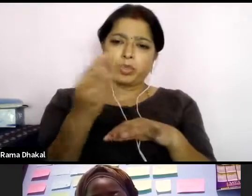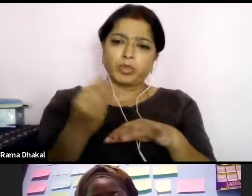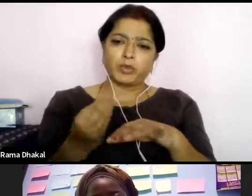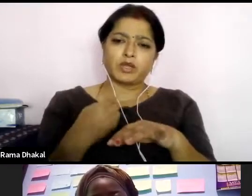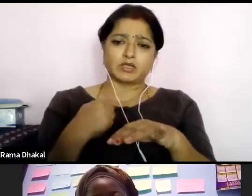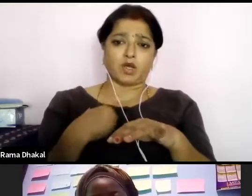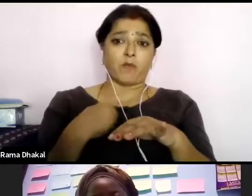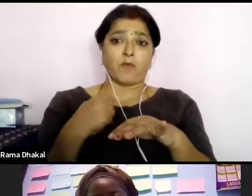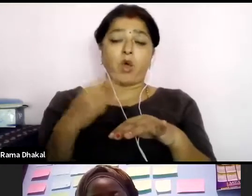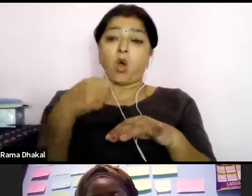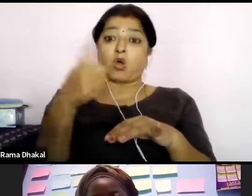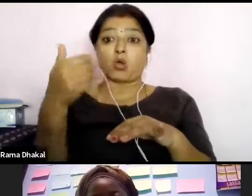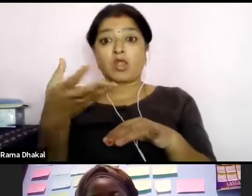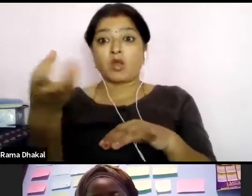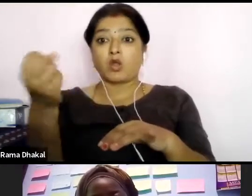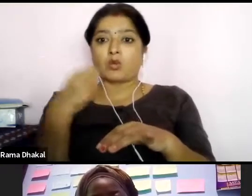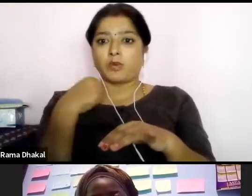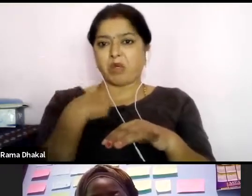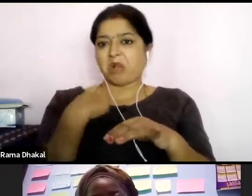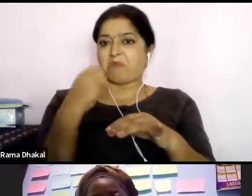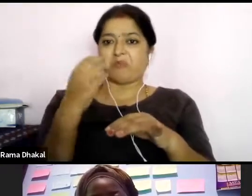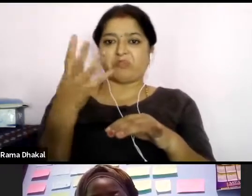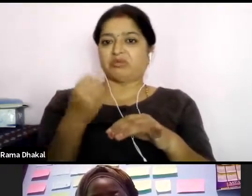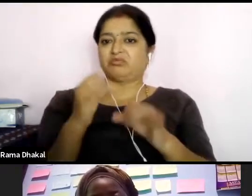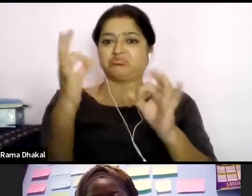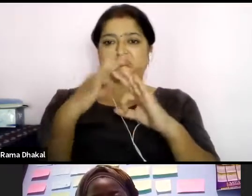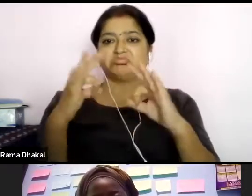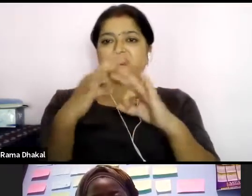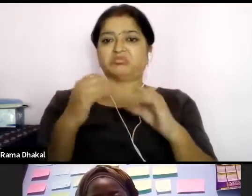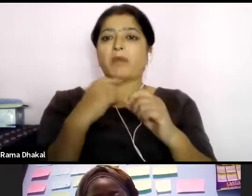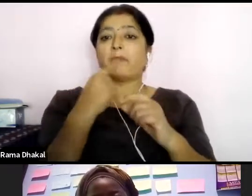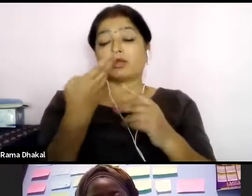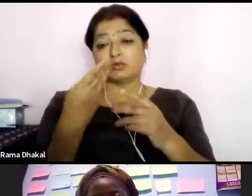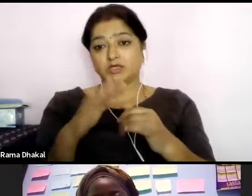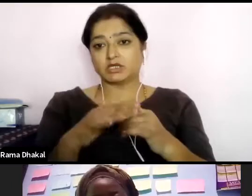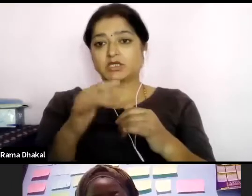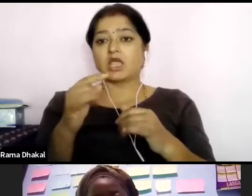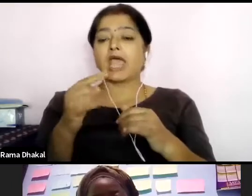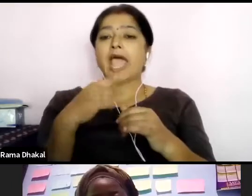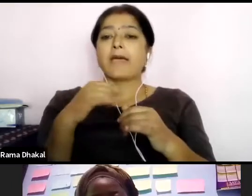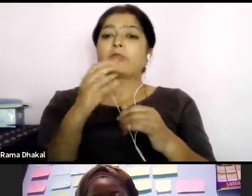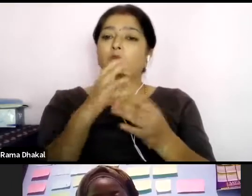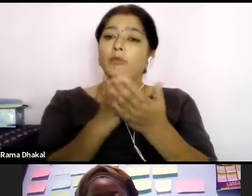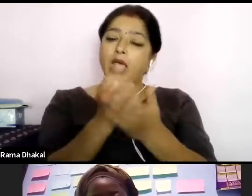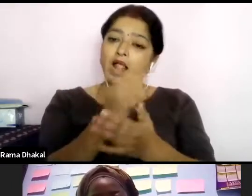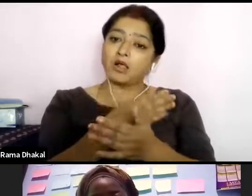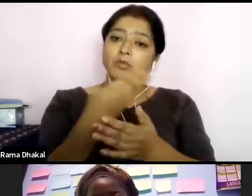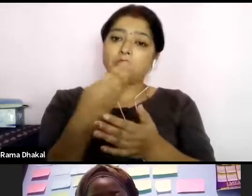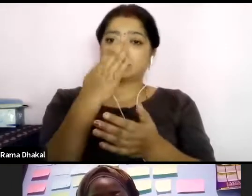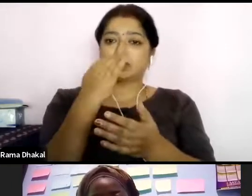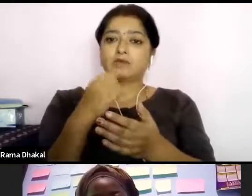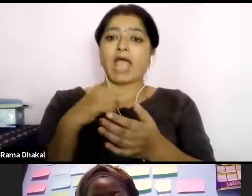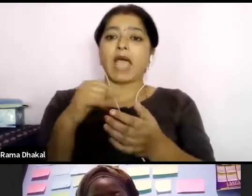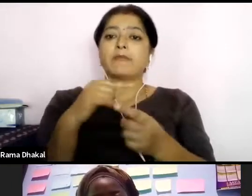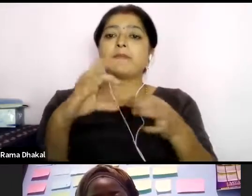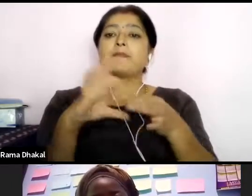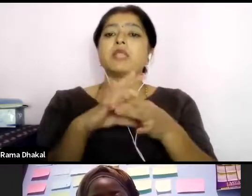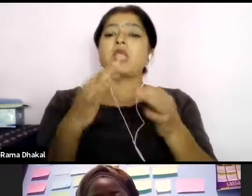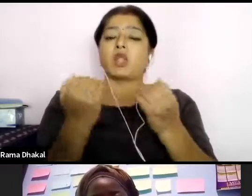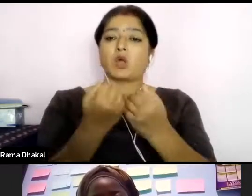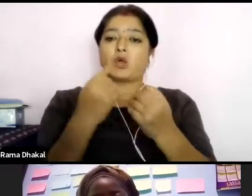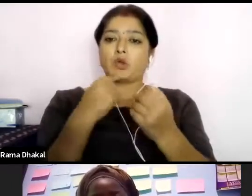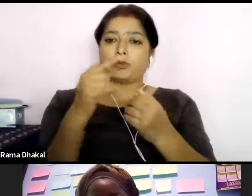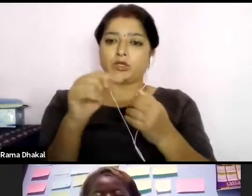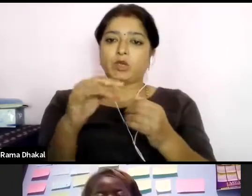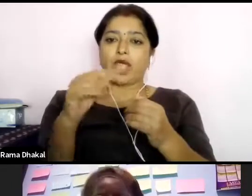work across networks and work across countries as well, and see, this is an opportunity here. Do you think that you could pull your weight here? I